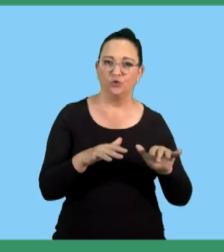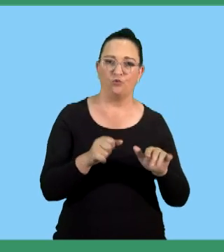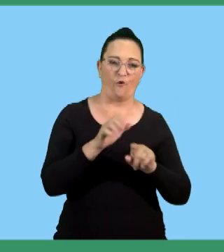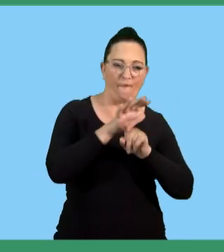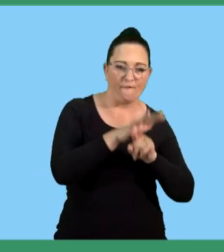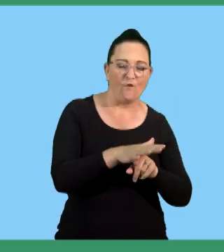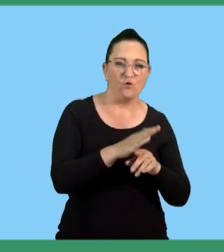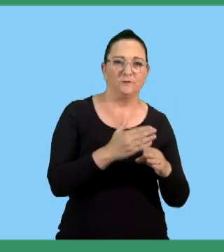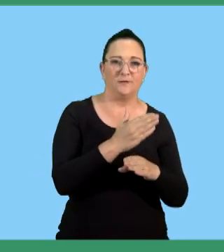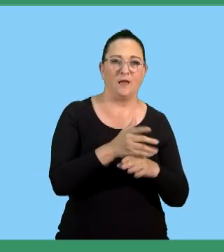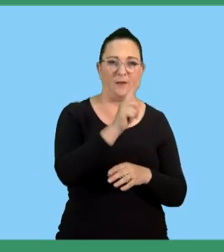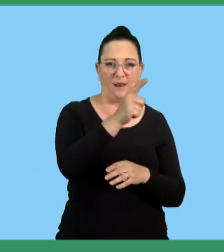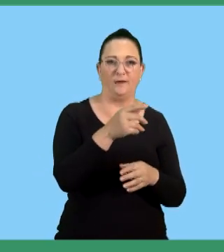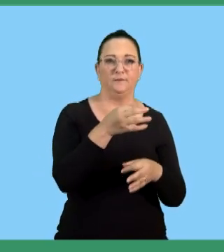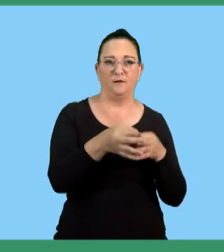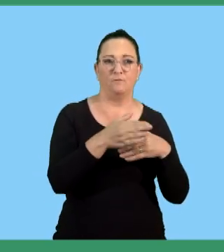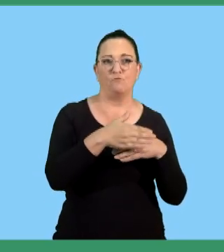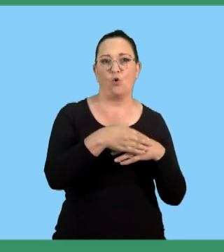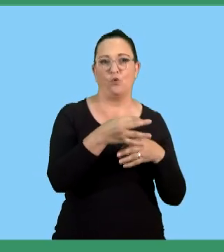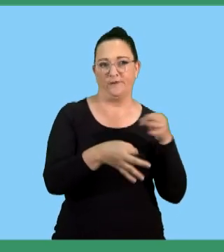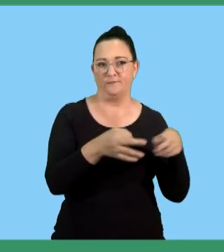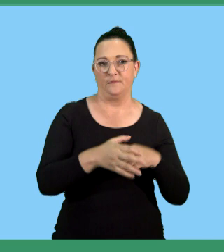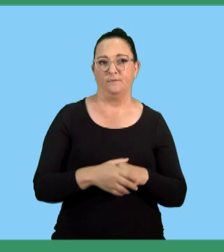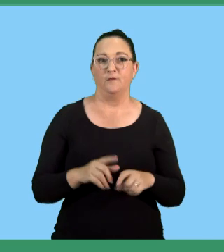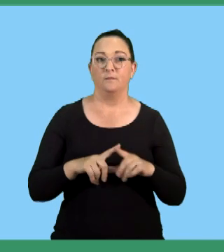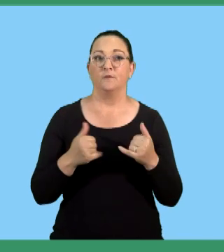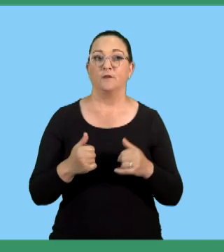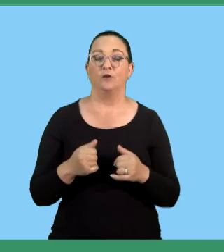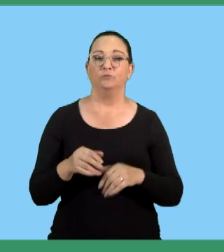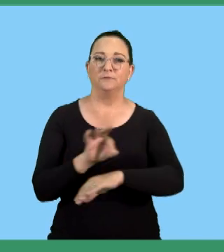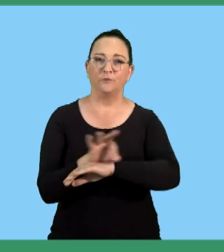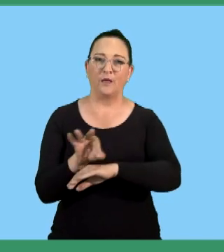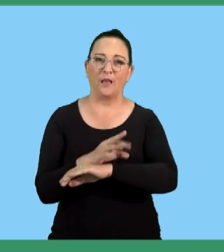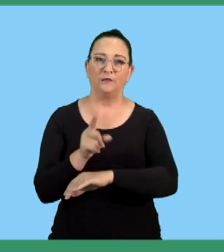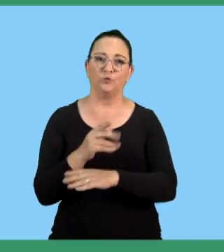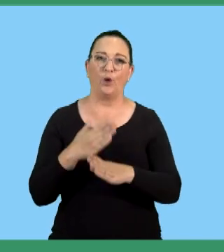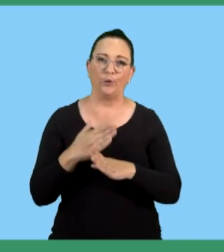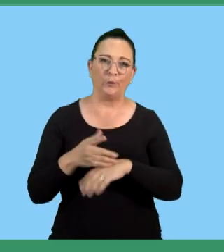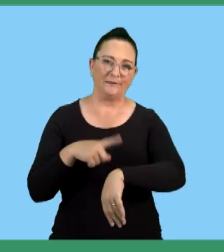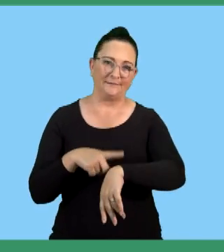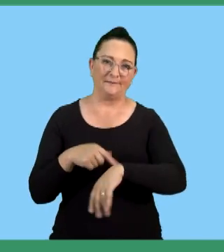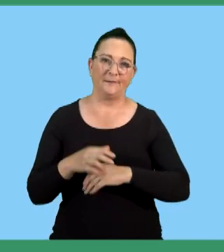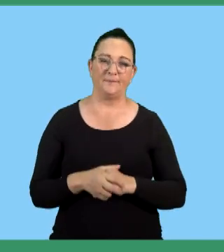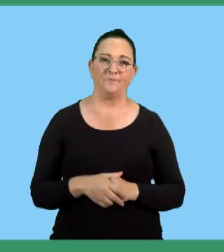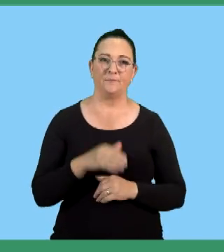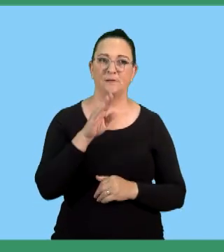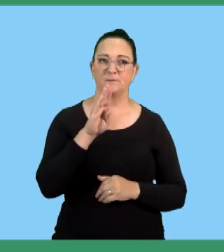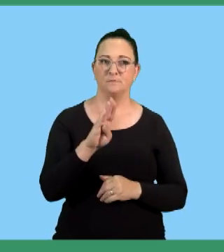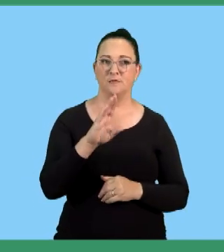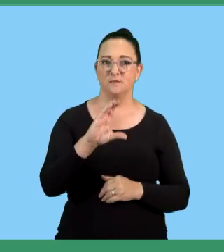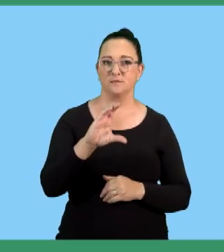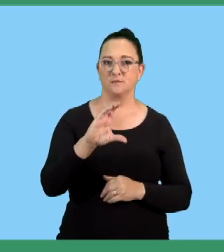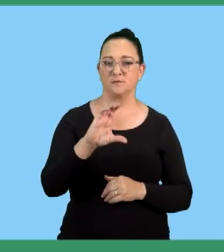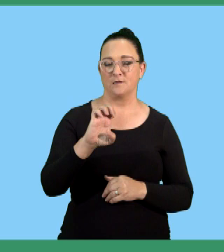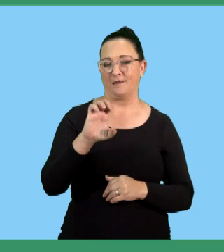forced labor. We're going to speak about that. So with the regulation of working time, what does it say? According to the BCA, it says we've